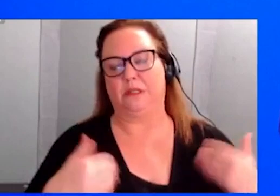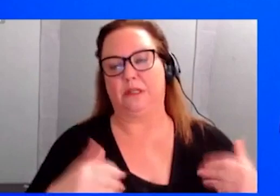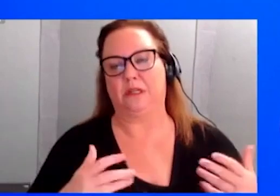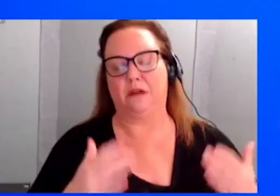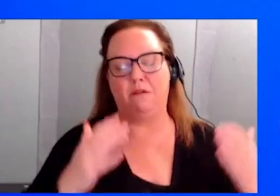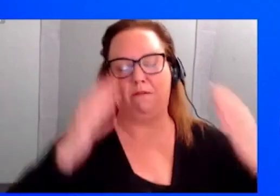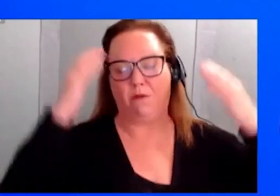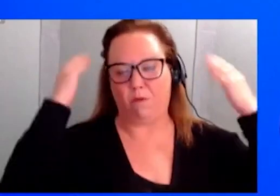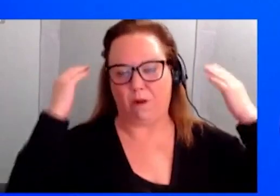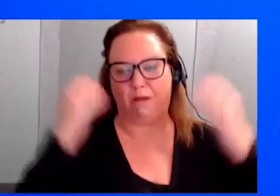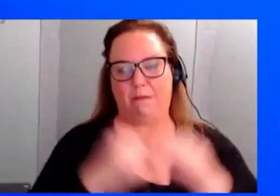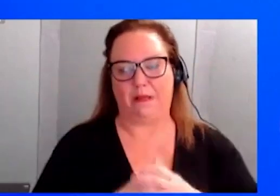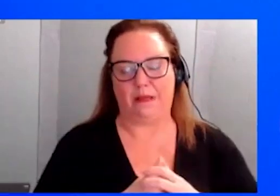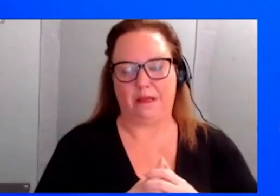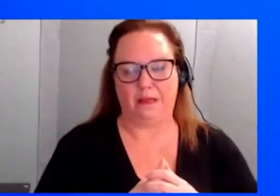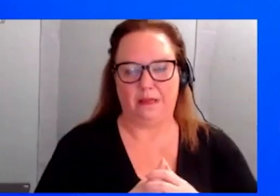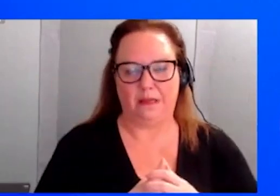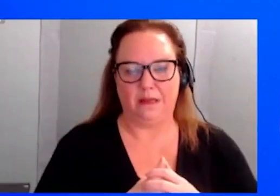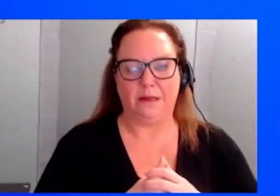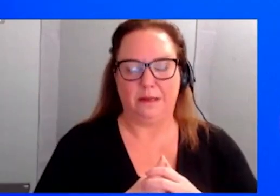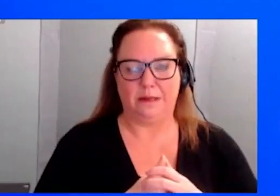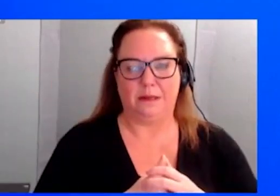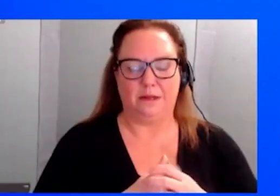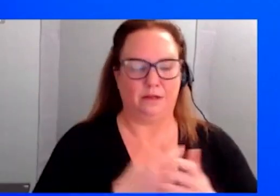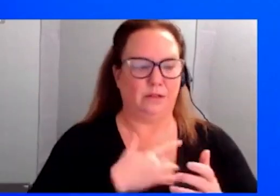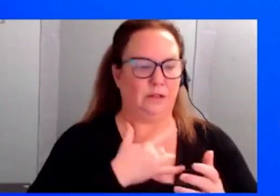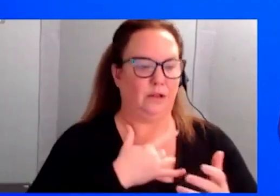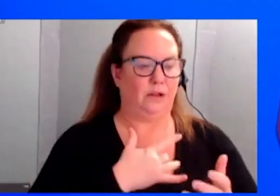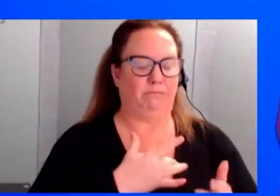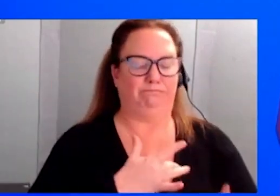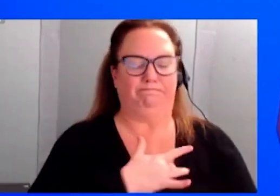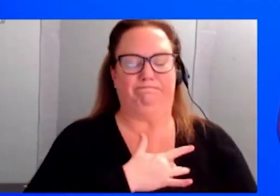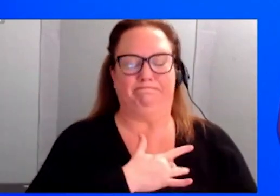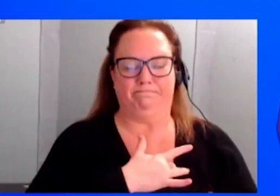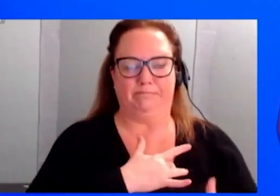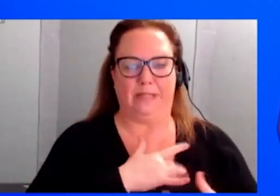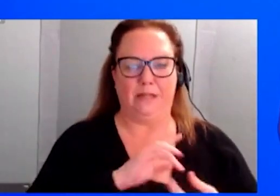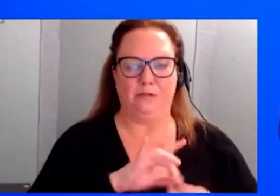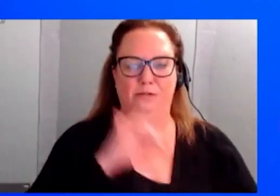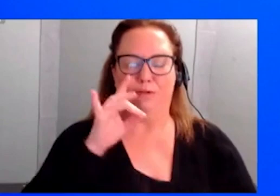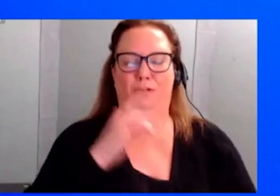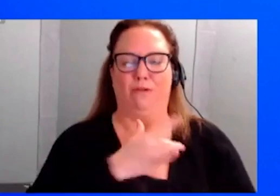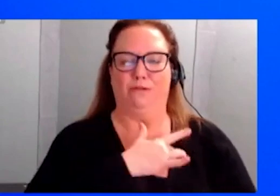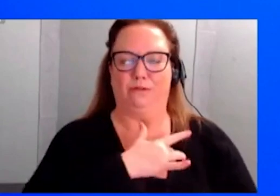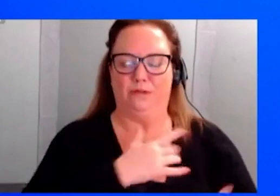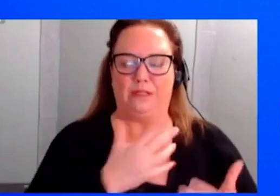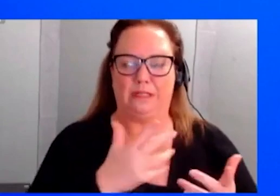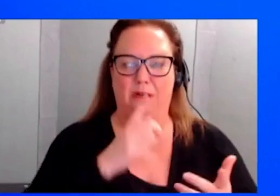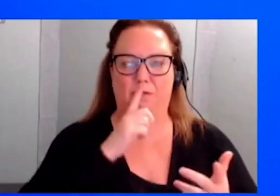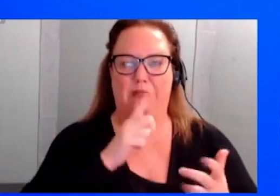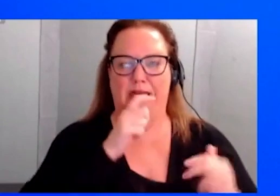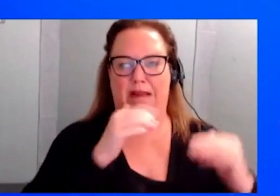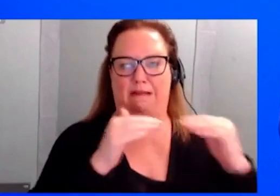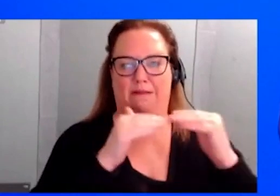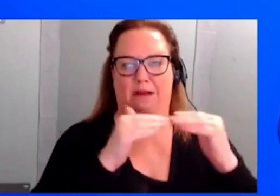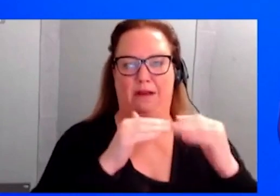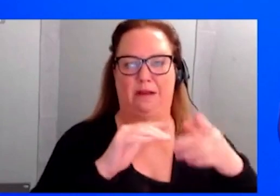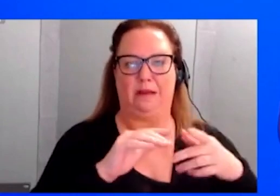overwhelming, that they flood your heart and your soul, and it was unfair. That pain rips